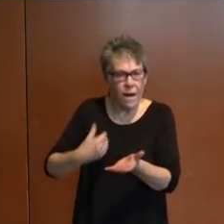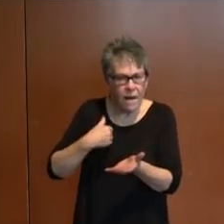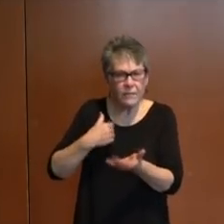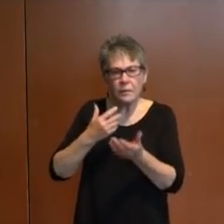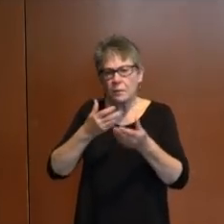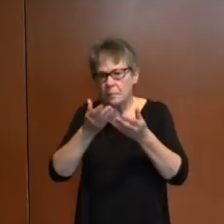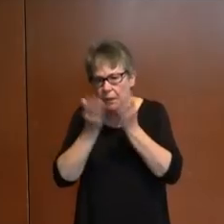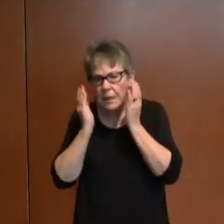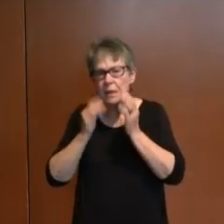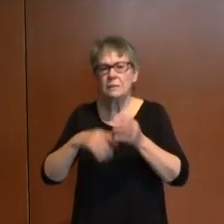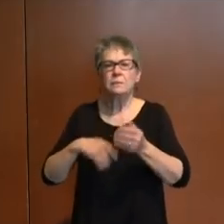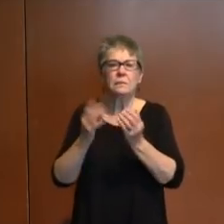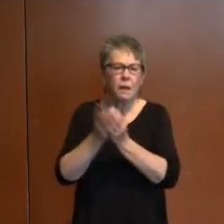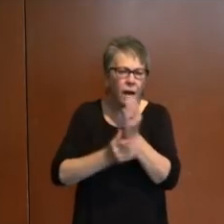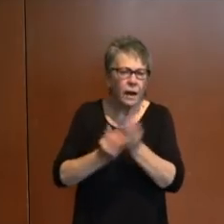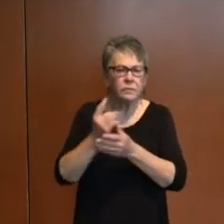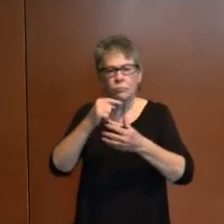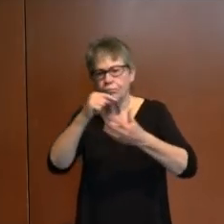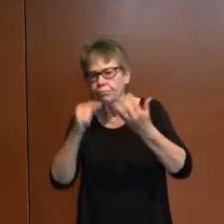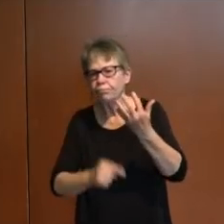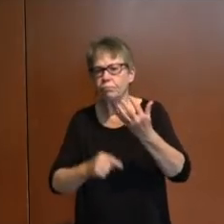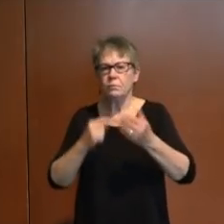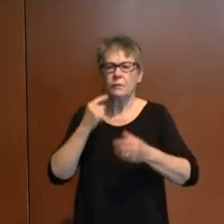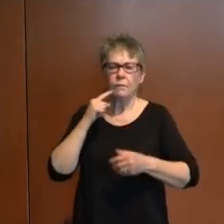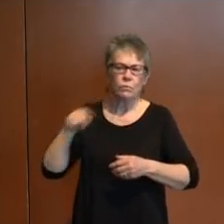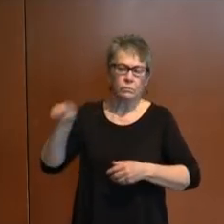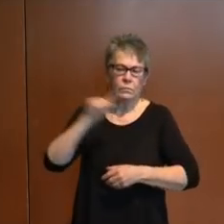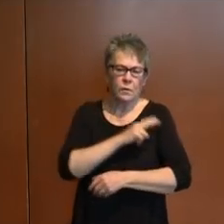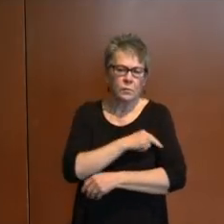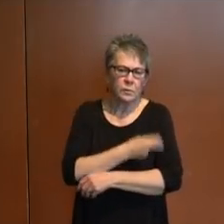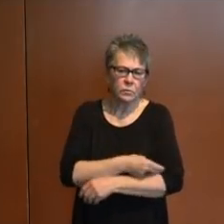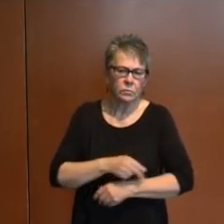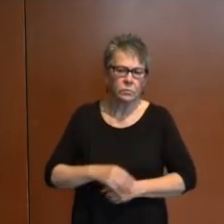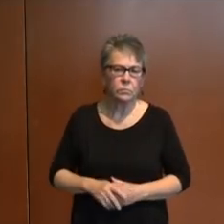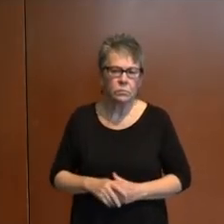njsp.org. I got that right? How many emails do we have? Do you know?